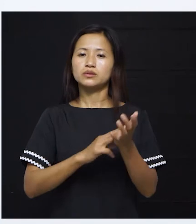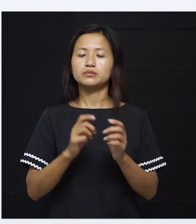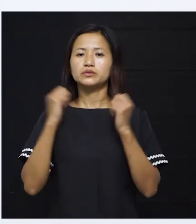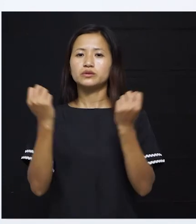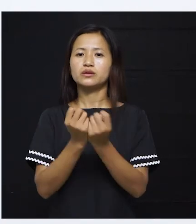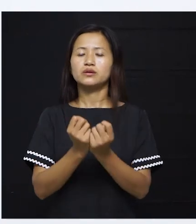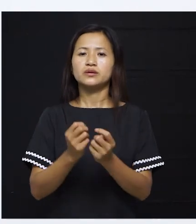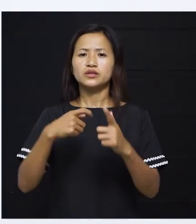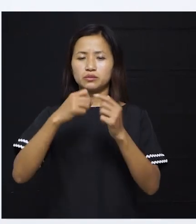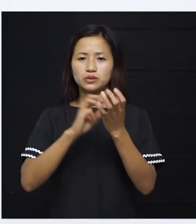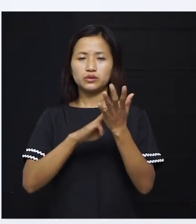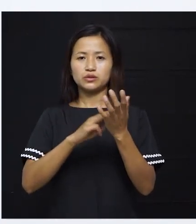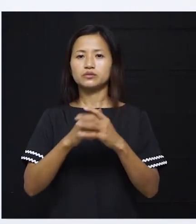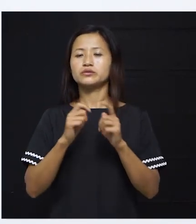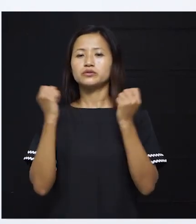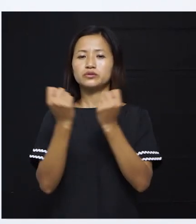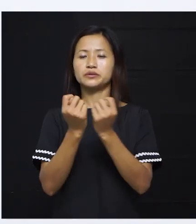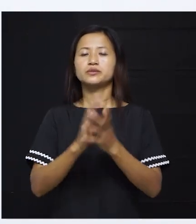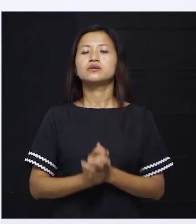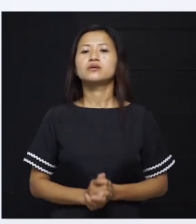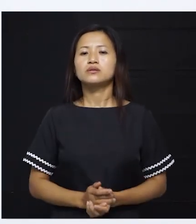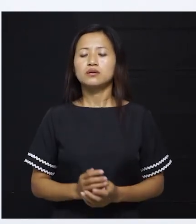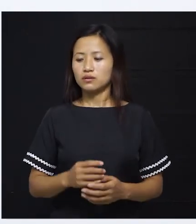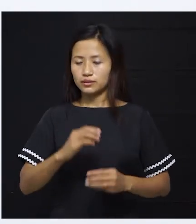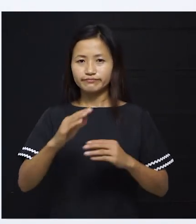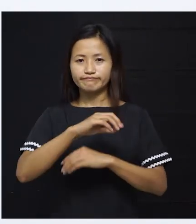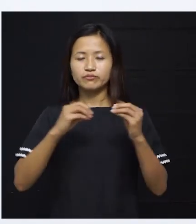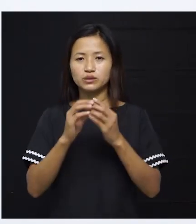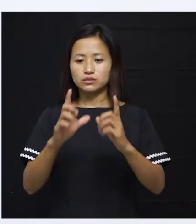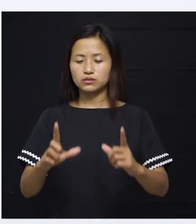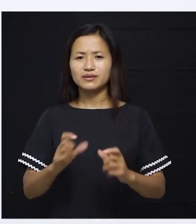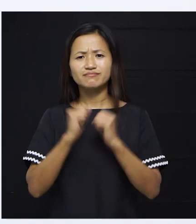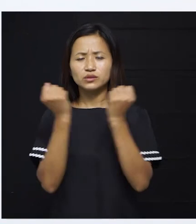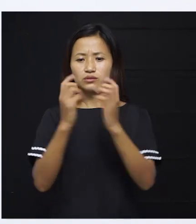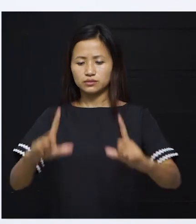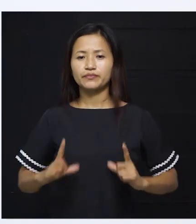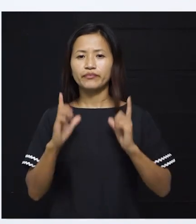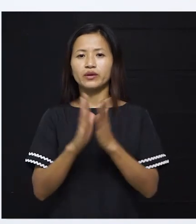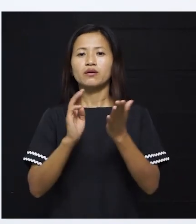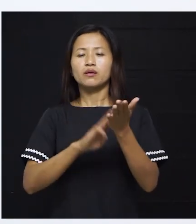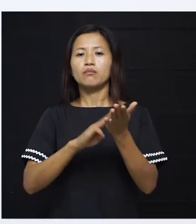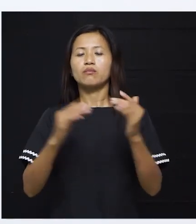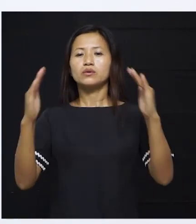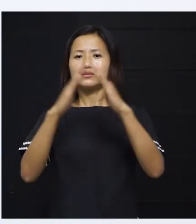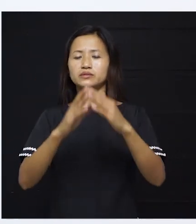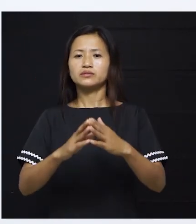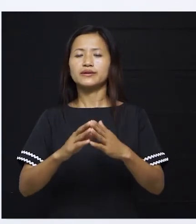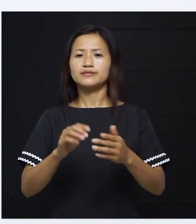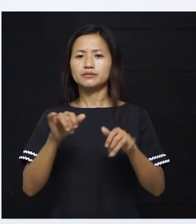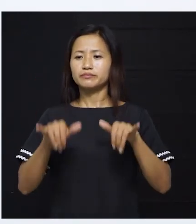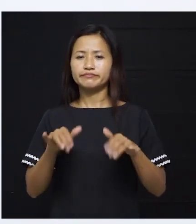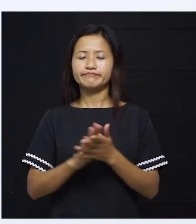who is from a Kimungan tribe, right? So about the social life, I told you about the Morungs, how the young people spend their time,